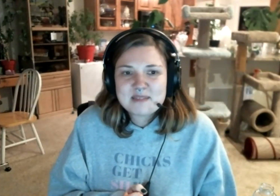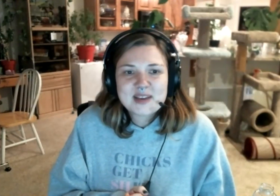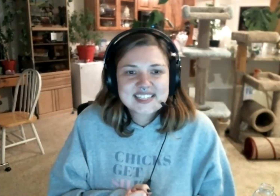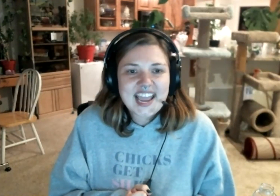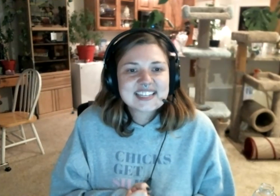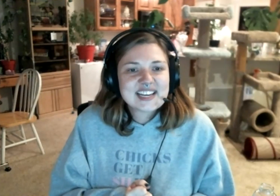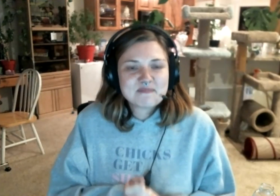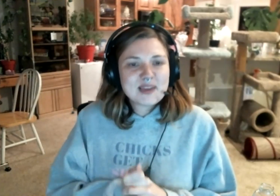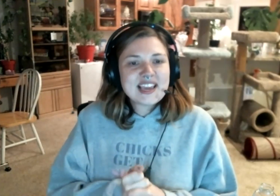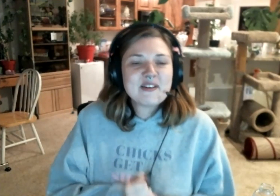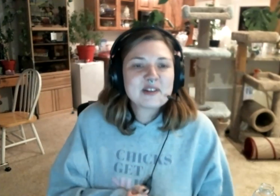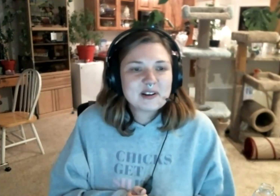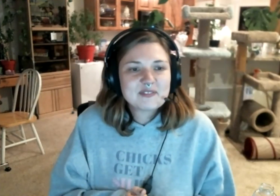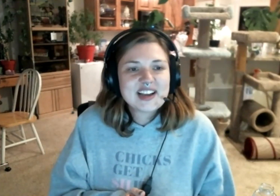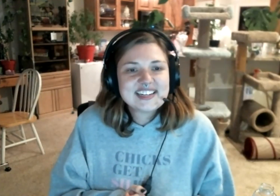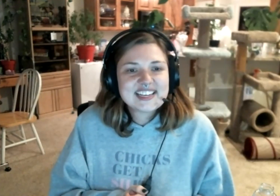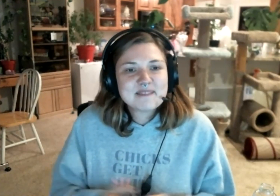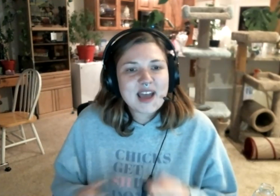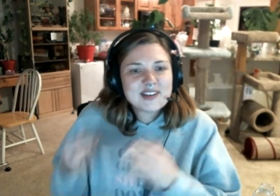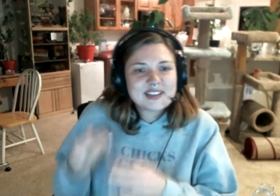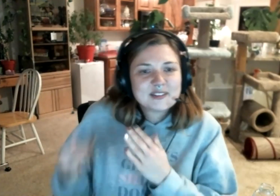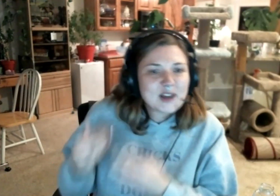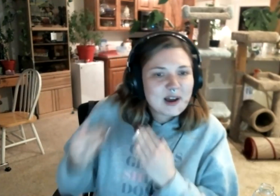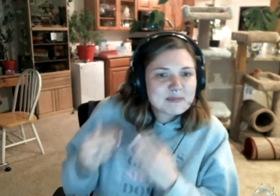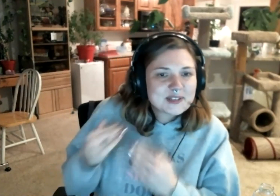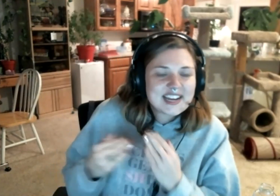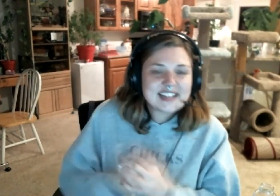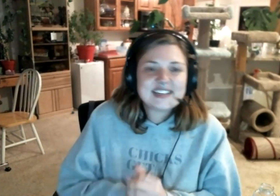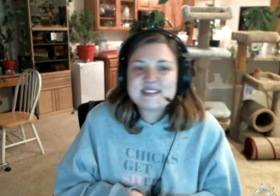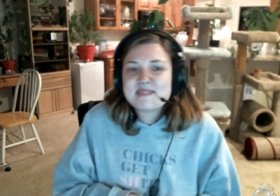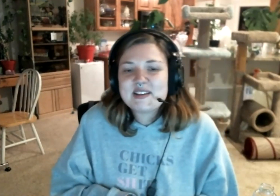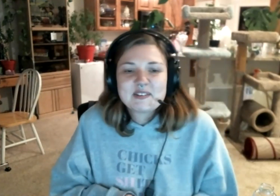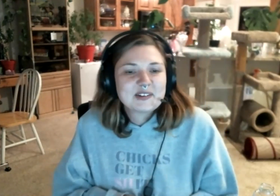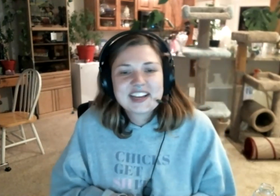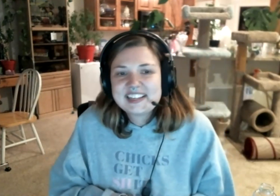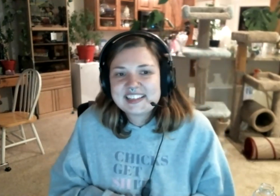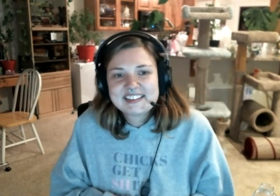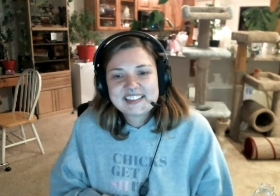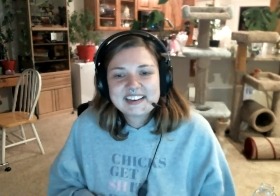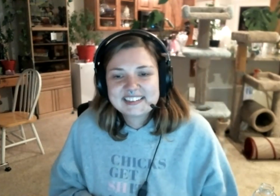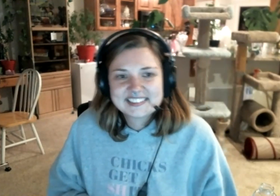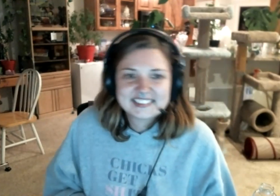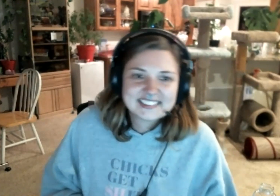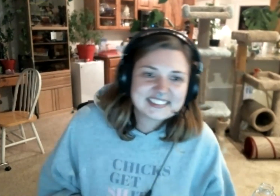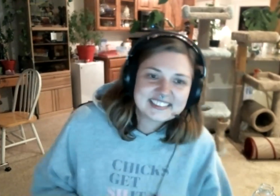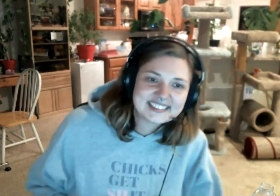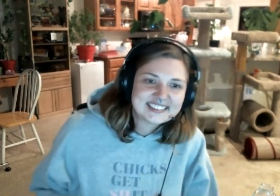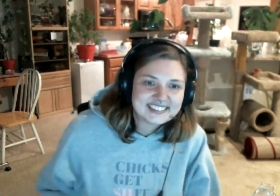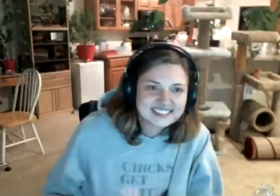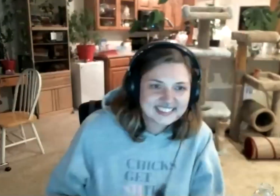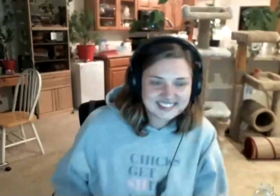be the best cat I can be, or if I need to keep having a little dog personality in me, or anything like that.